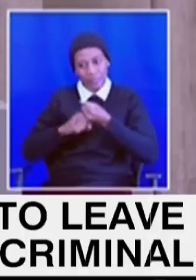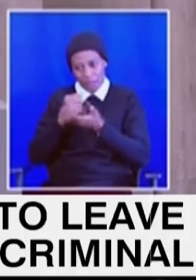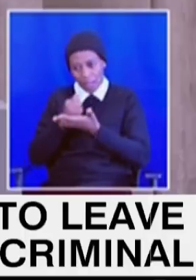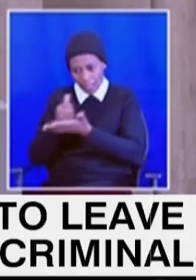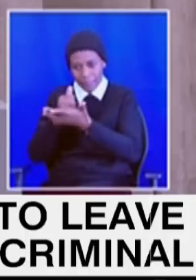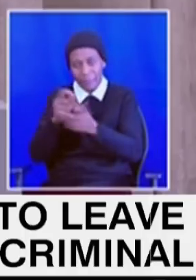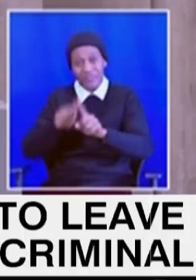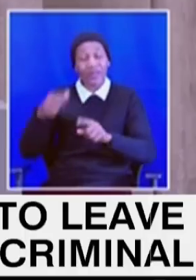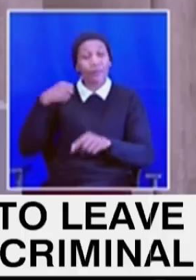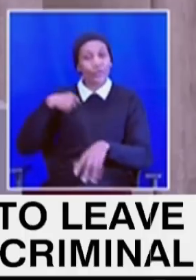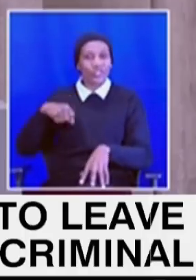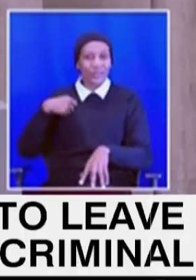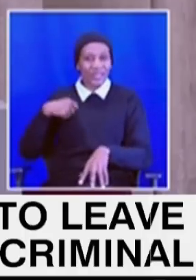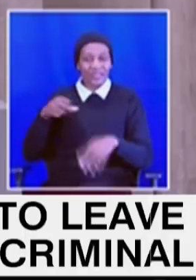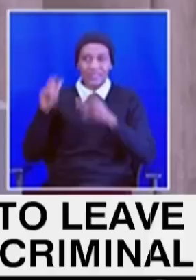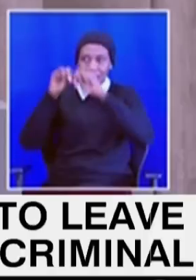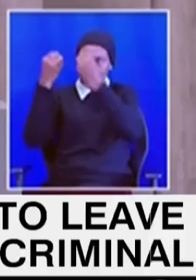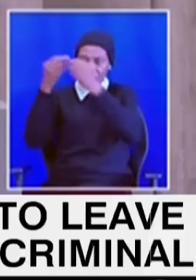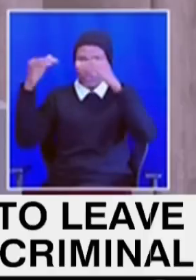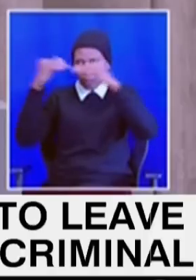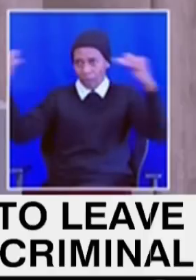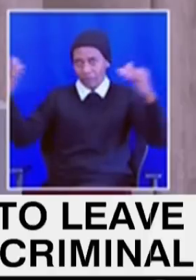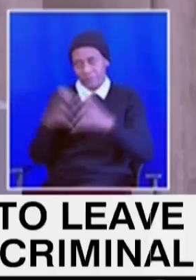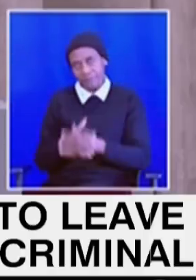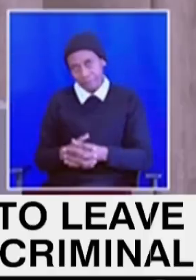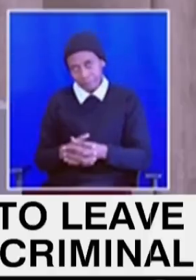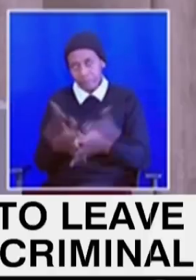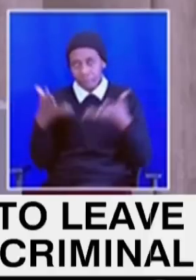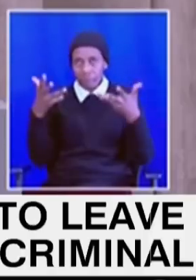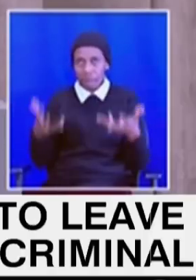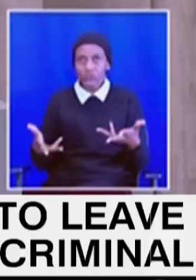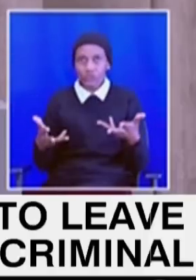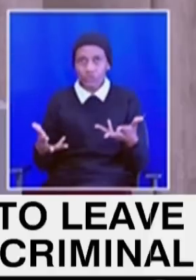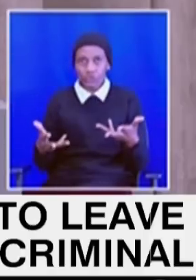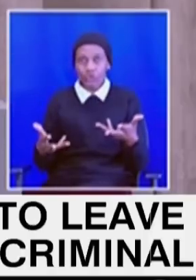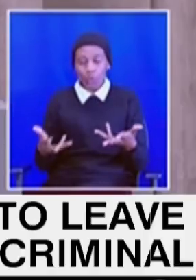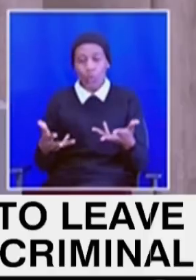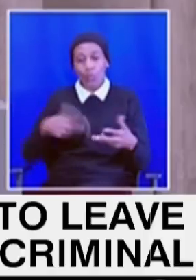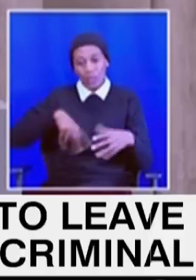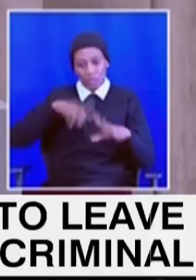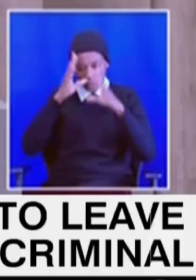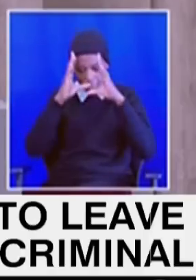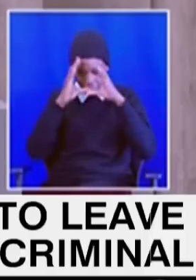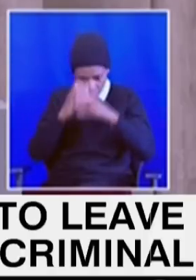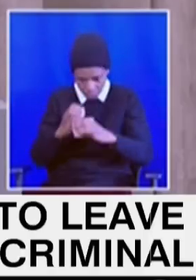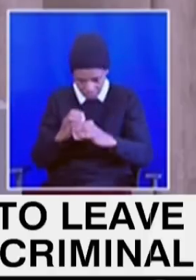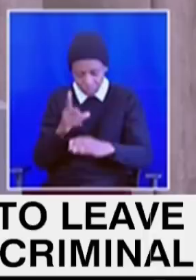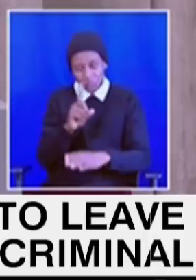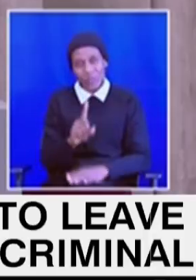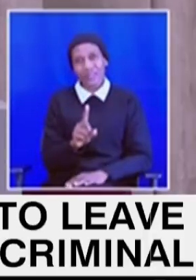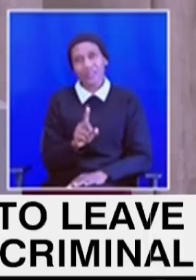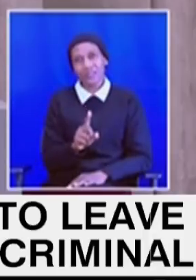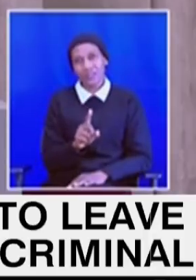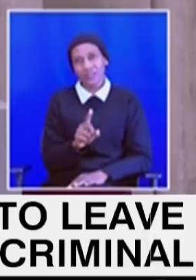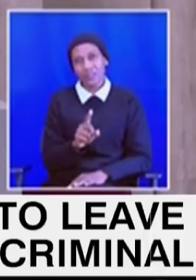as they do coalition, so that the emphasis should be